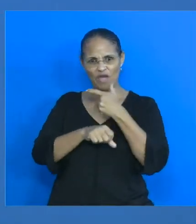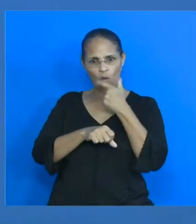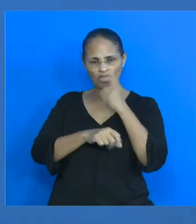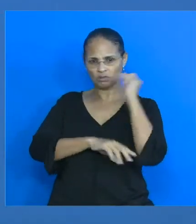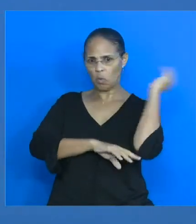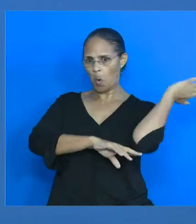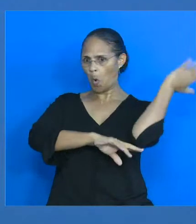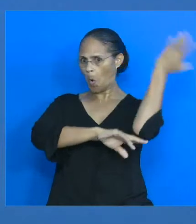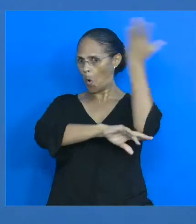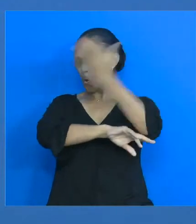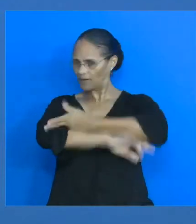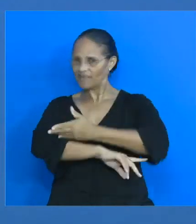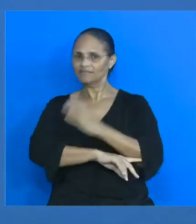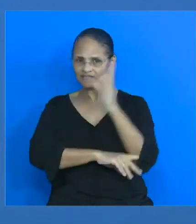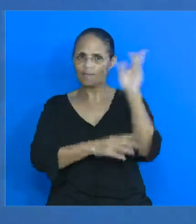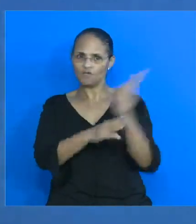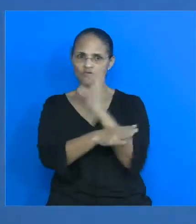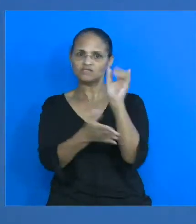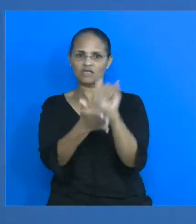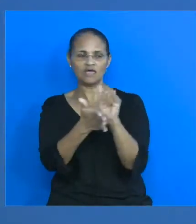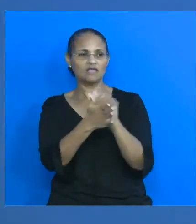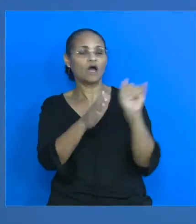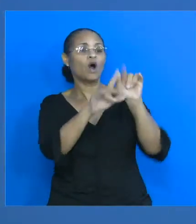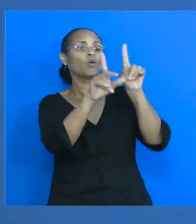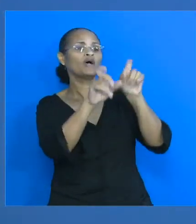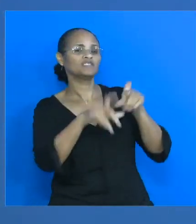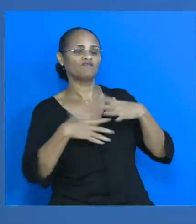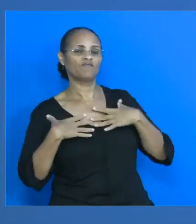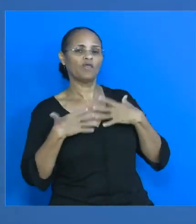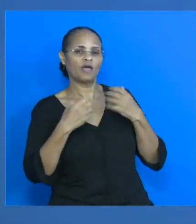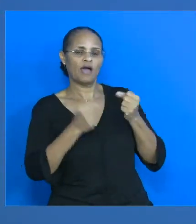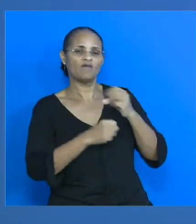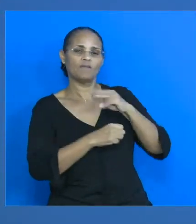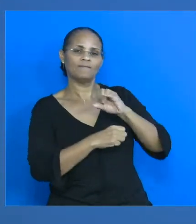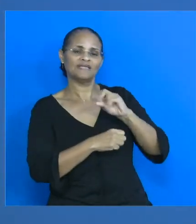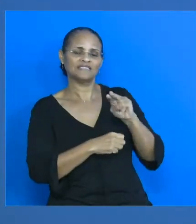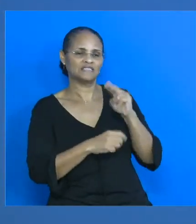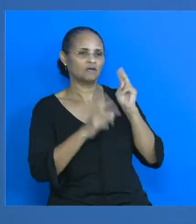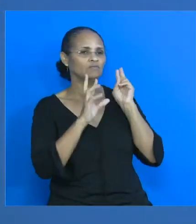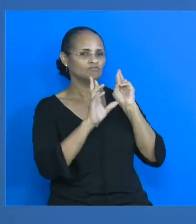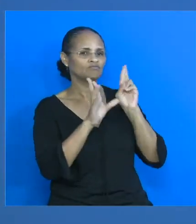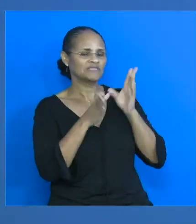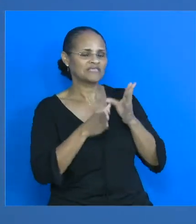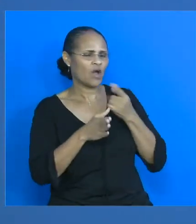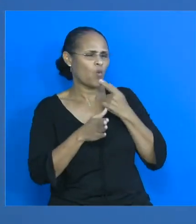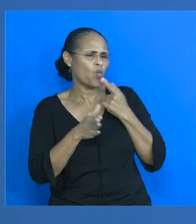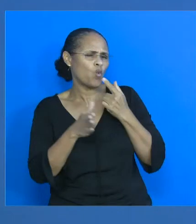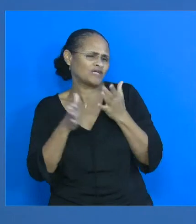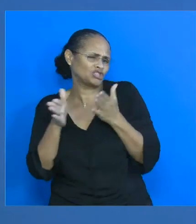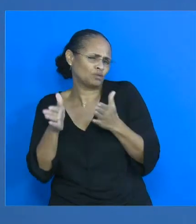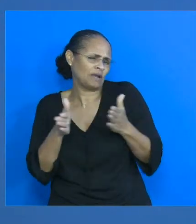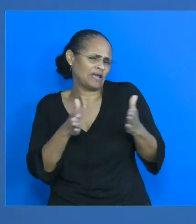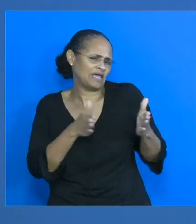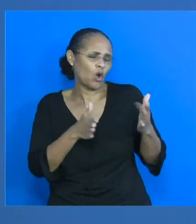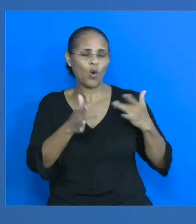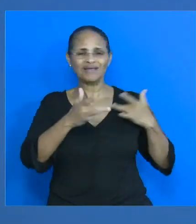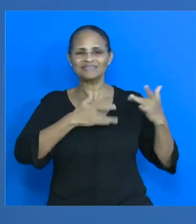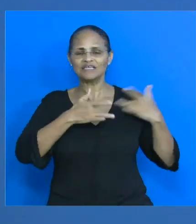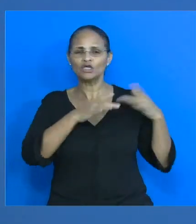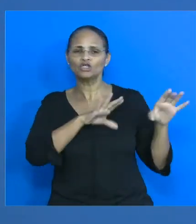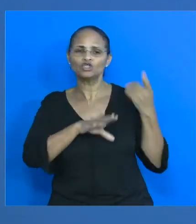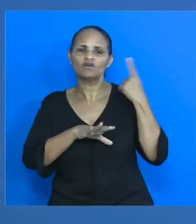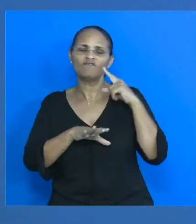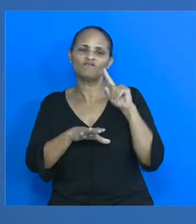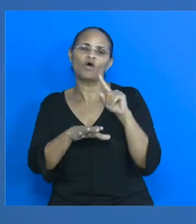to it. A question for the Health Minister. Minister, what are your plans on doing, what are you considering doing for the